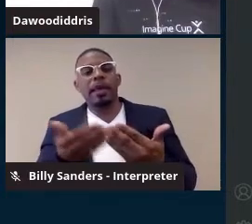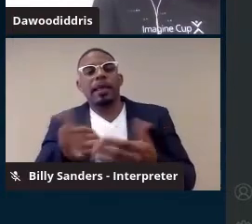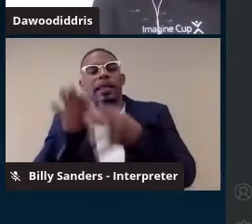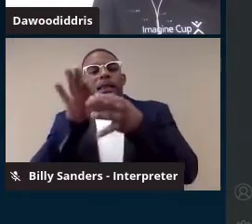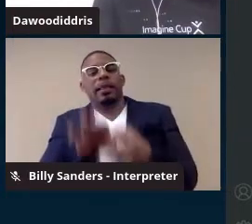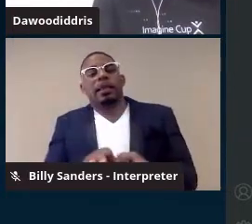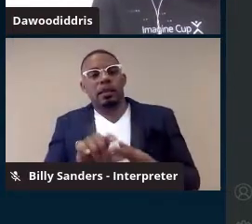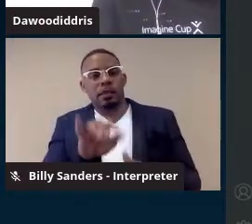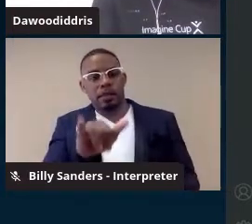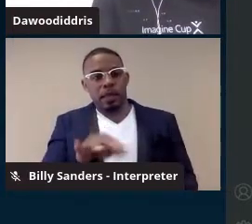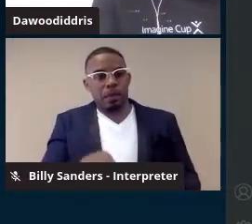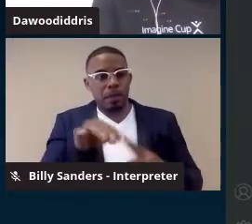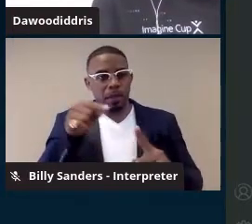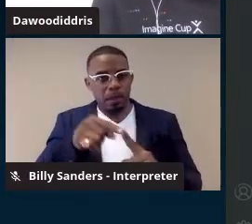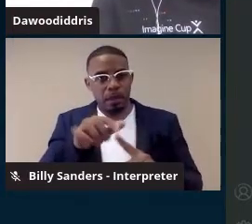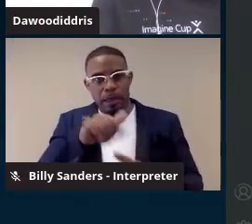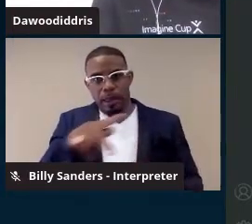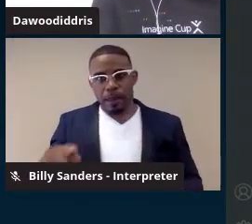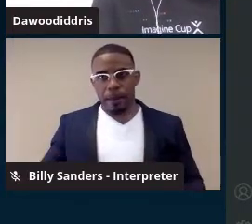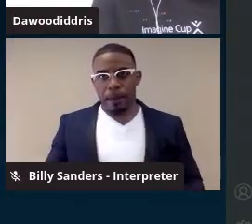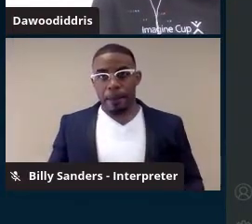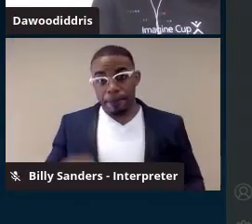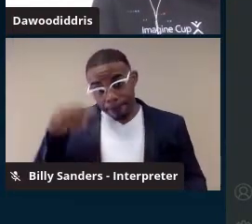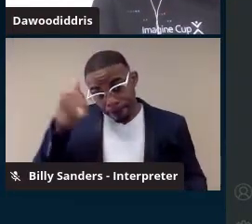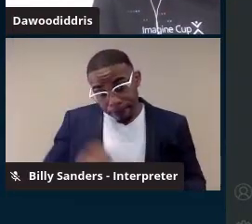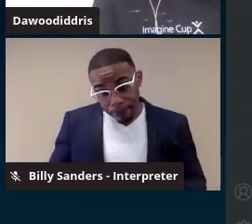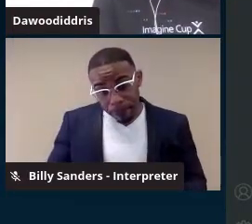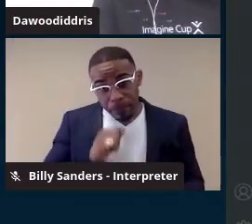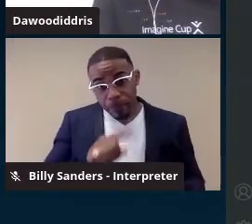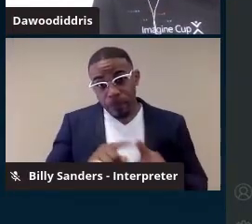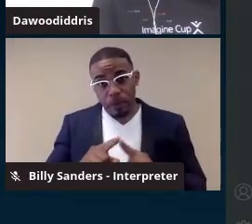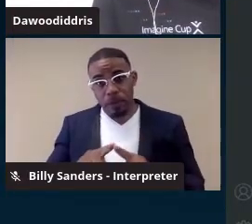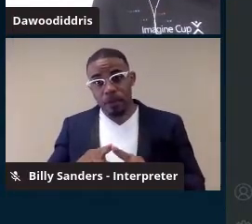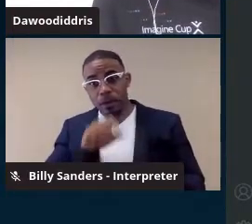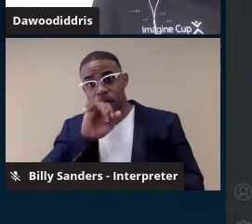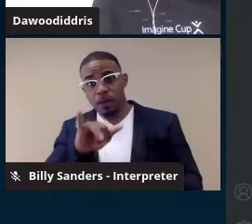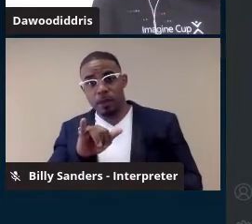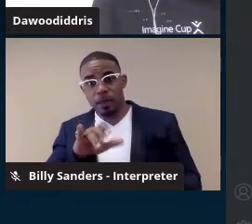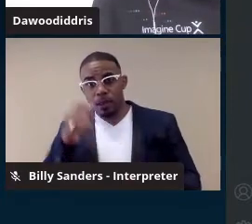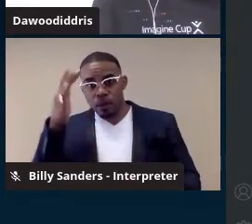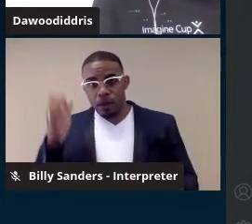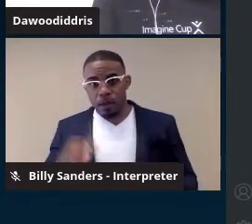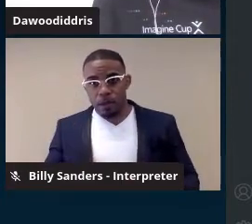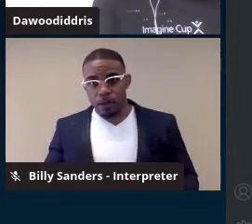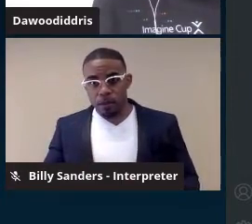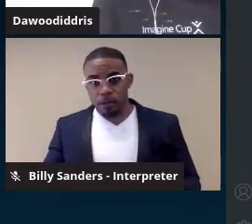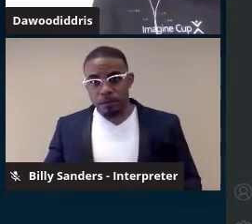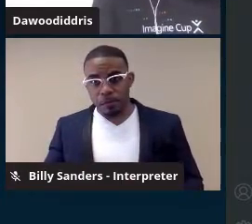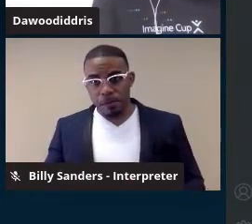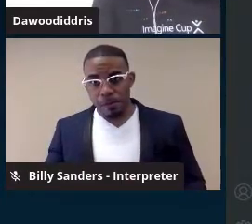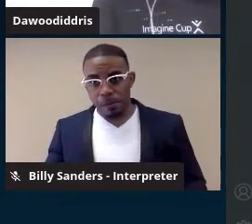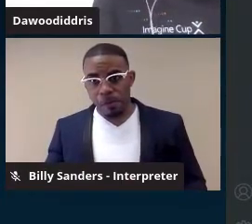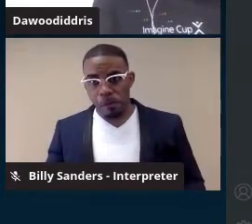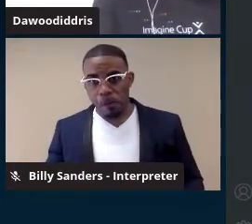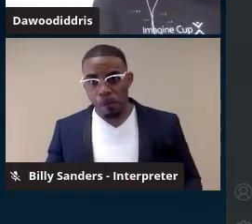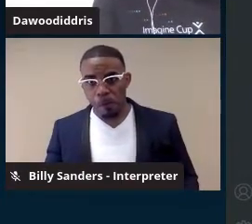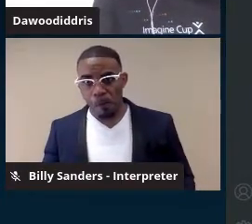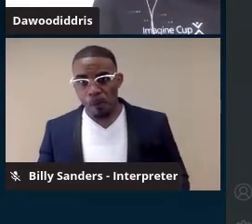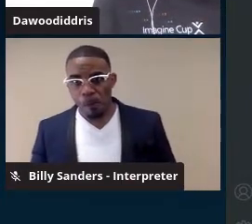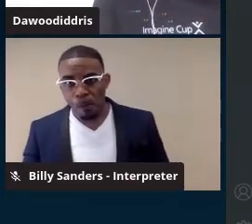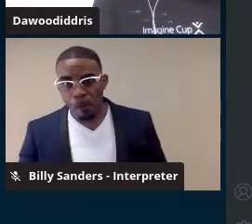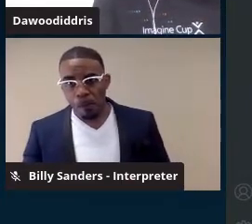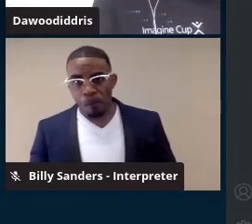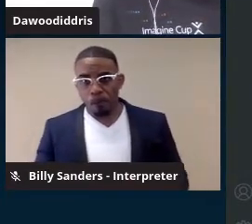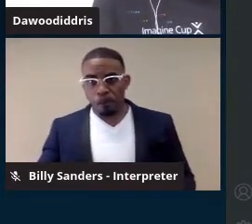connecting to this particular application. Remember, with console.log, that is why everything is showing in here. I'm sure you're going to have